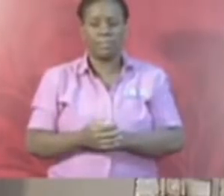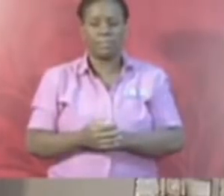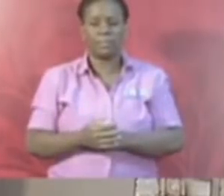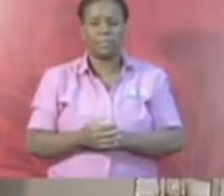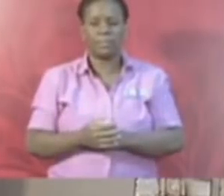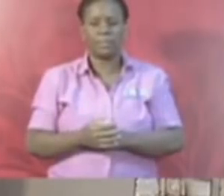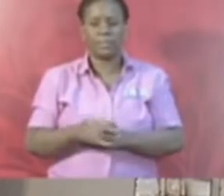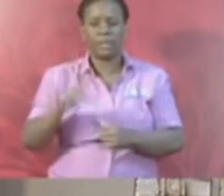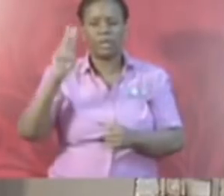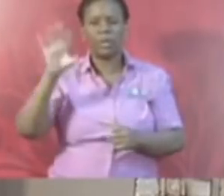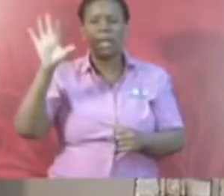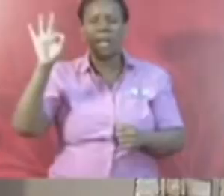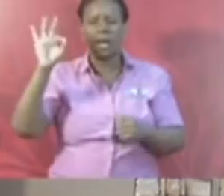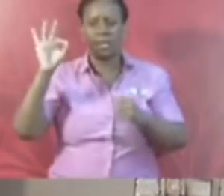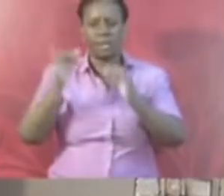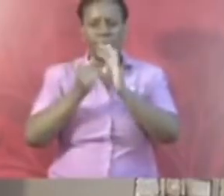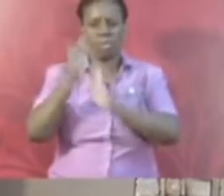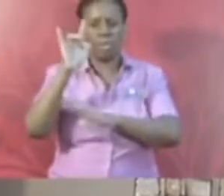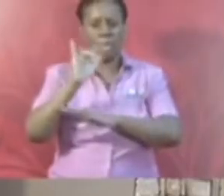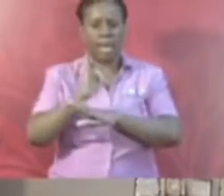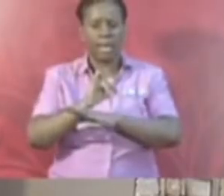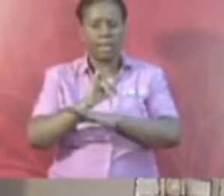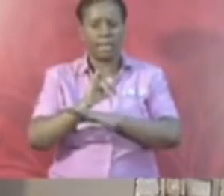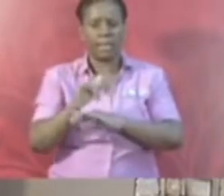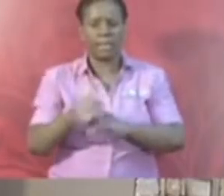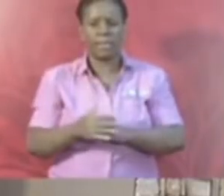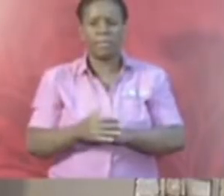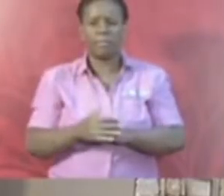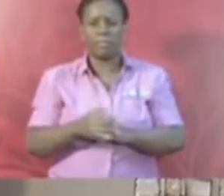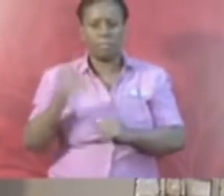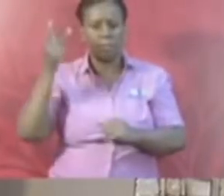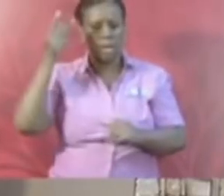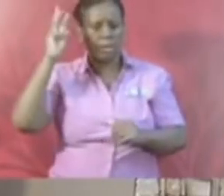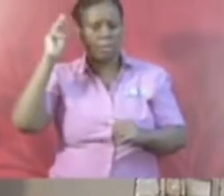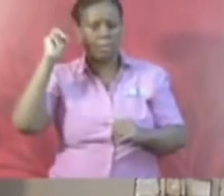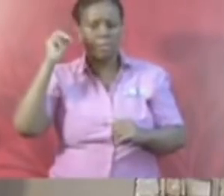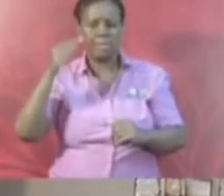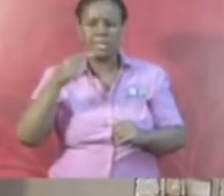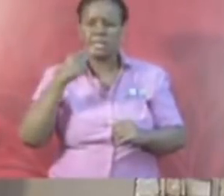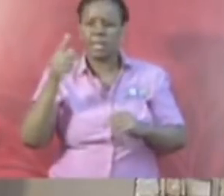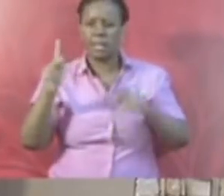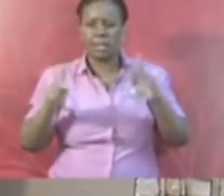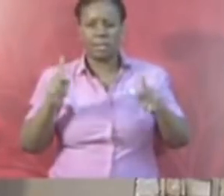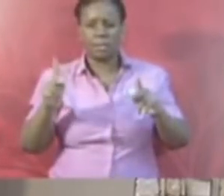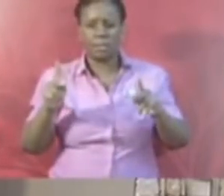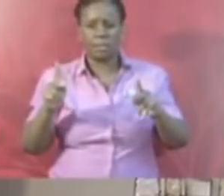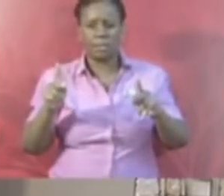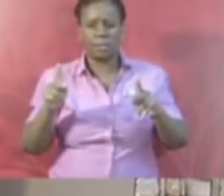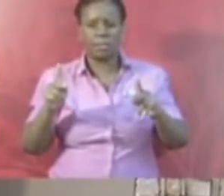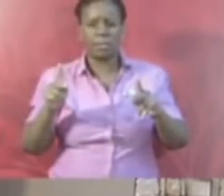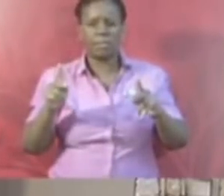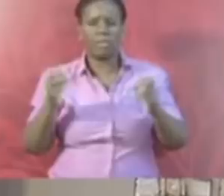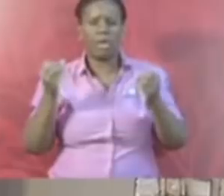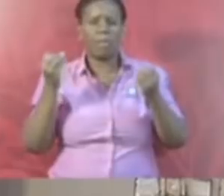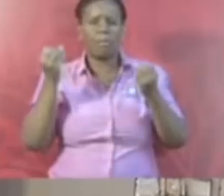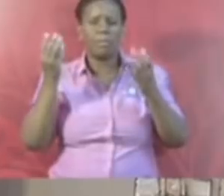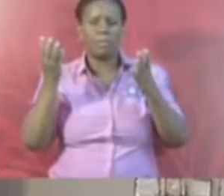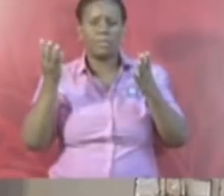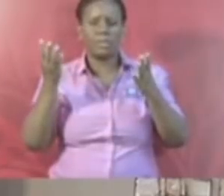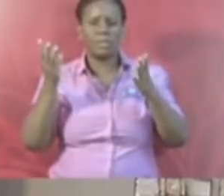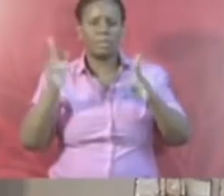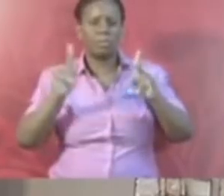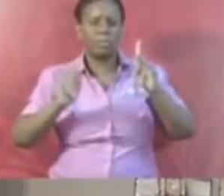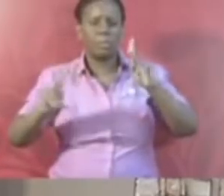July, the Honorable Prime Minister gave the population the statistics as to how many exemptions were granted